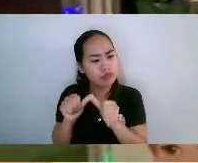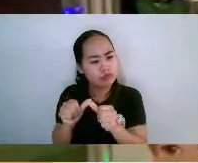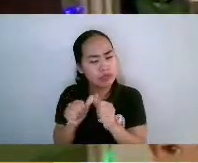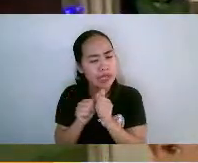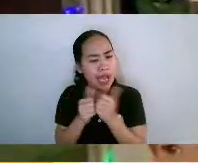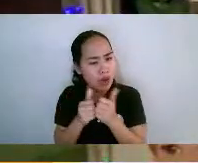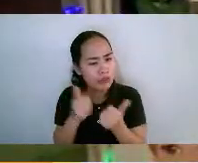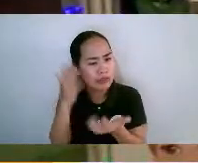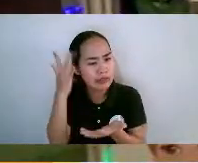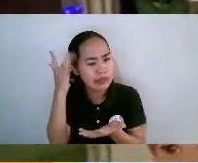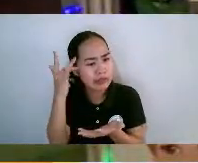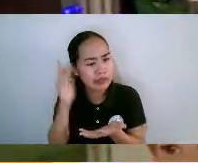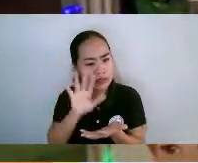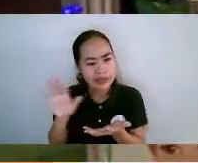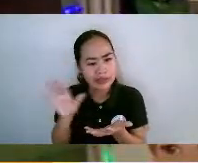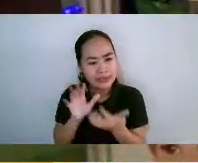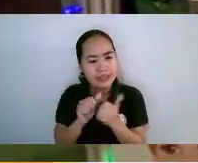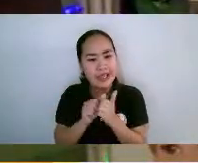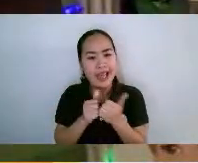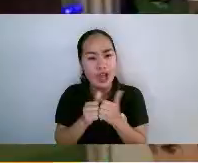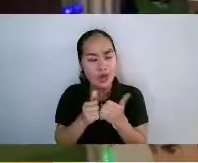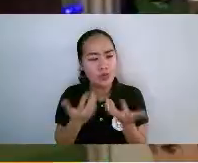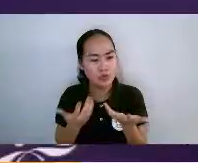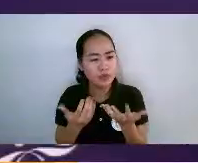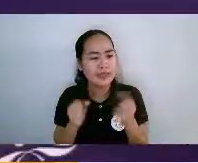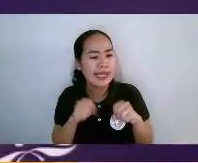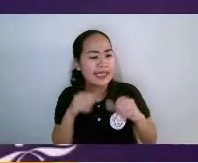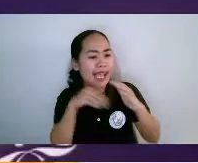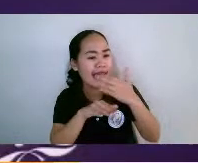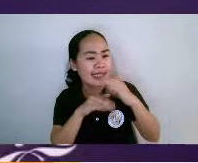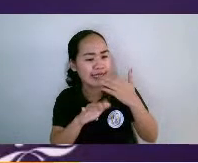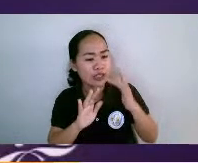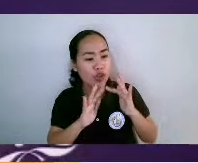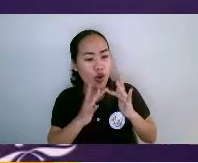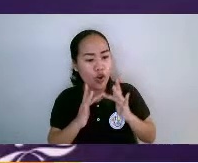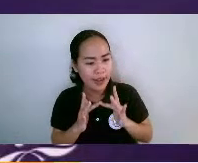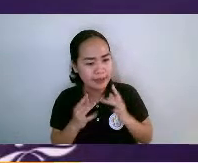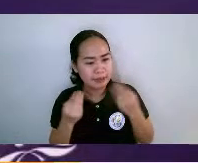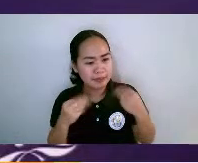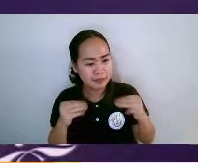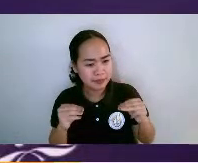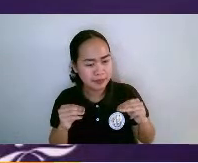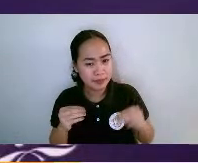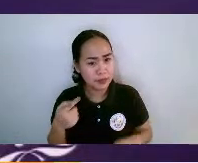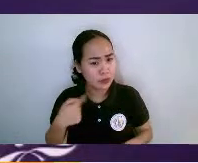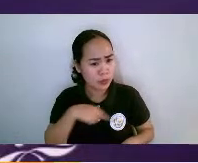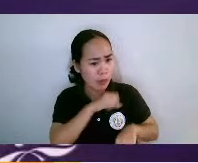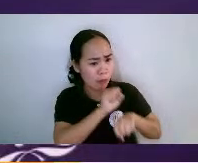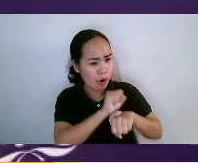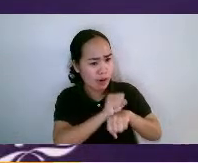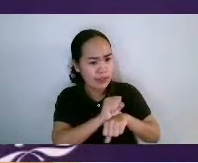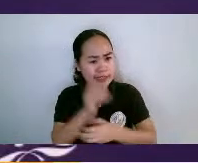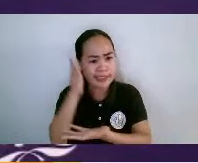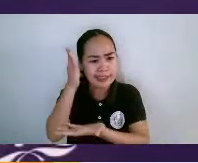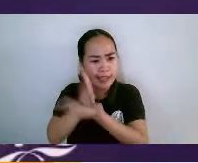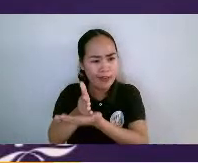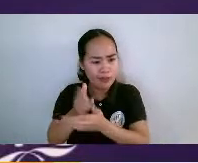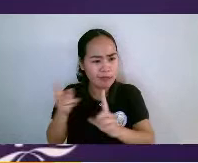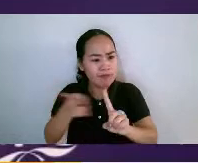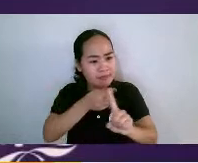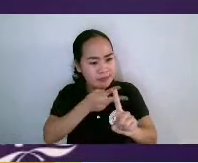digitalization and access to online market. We will work to end violence, particularly against